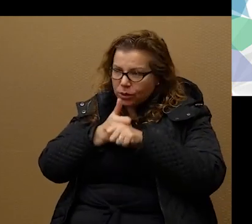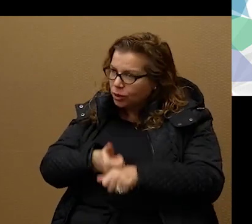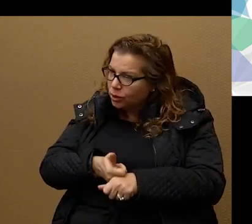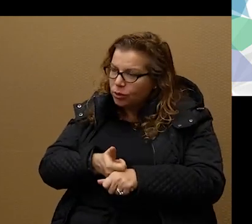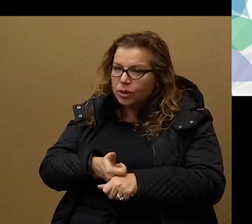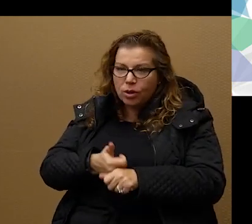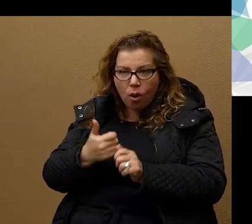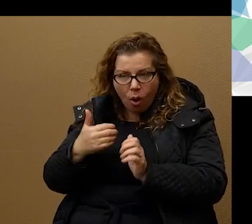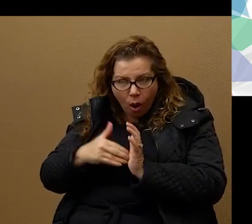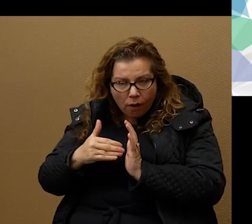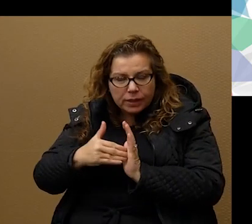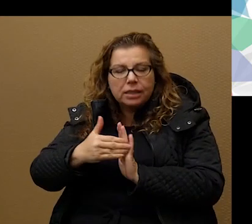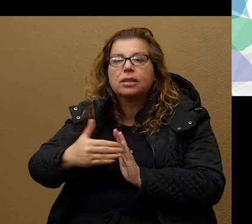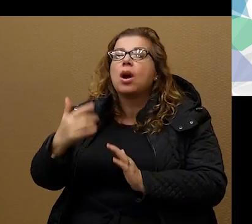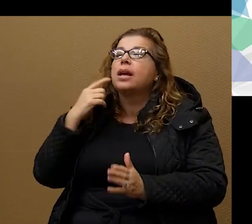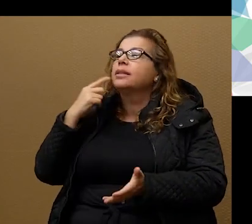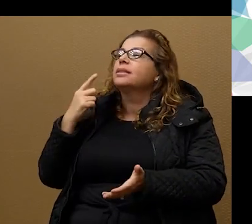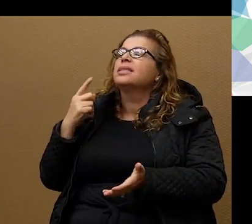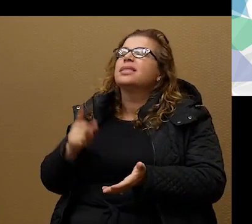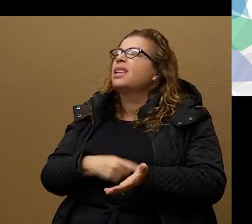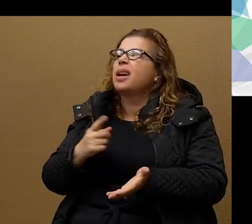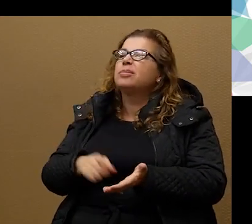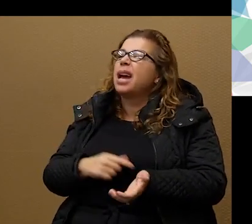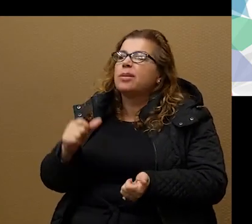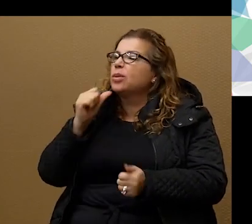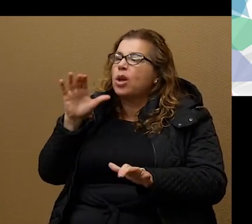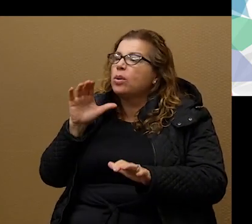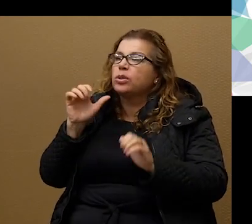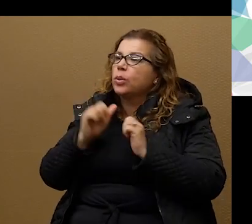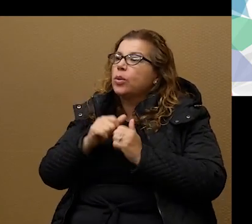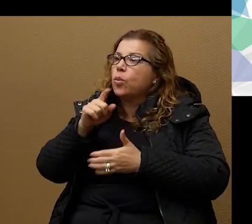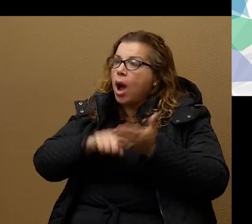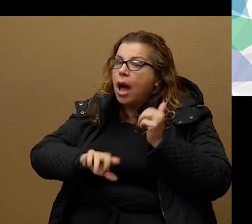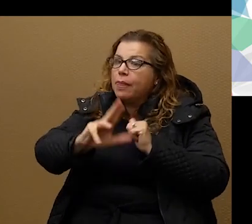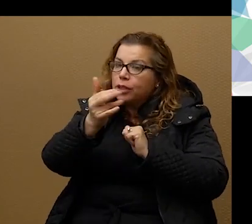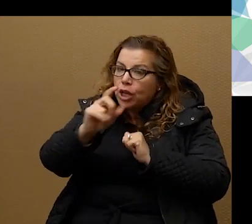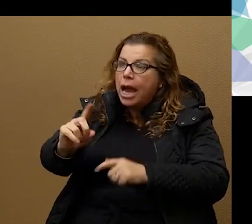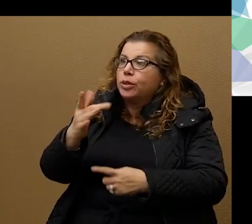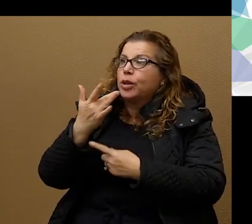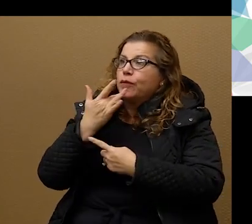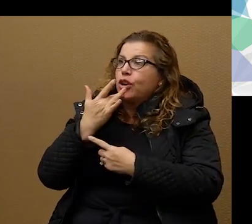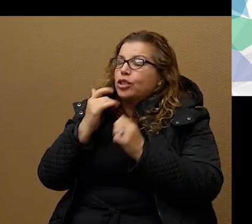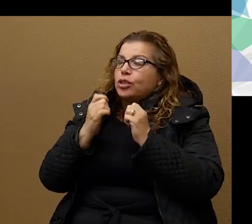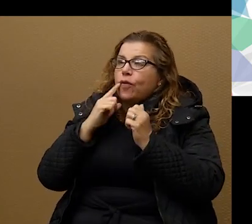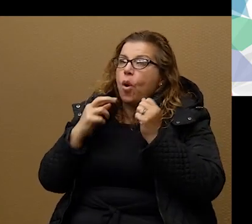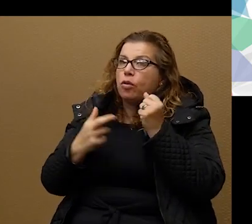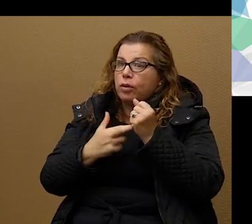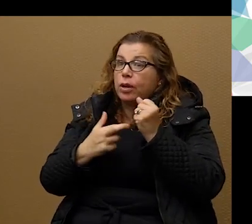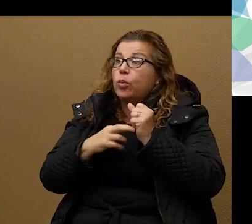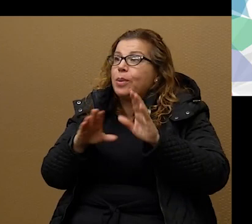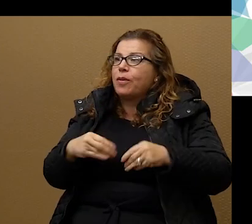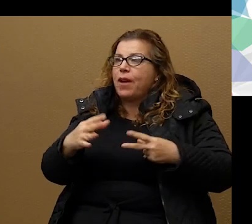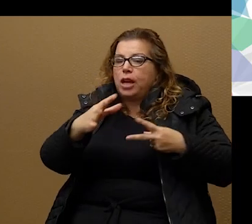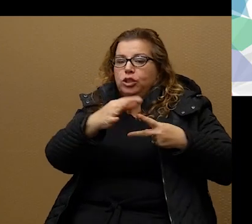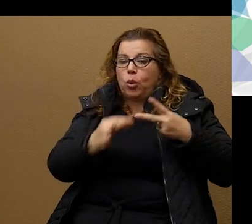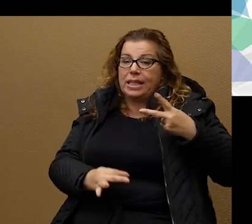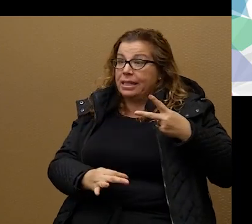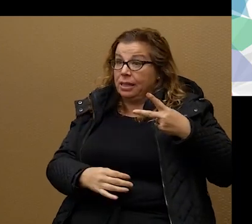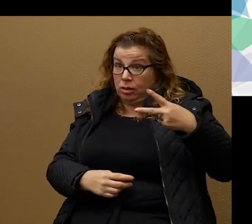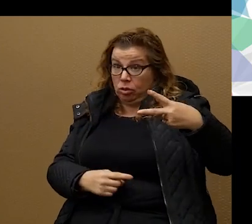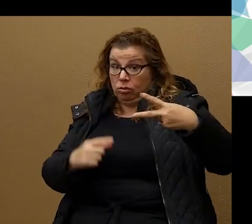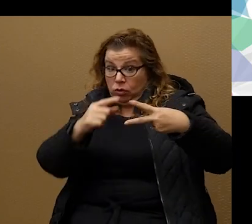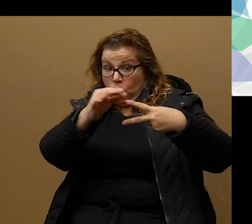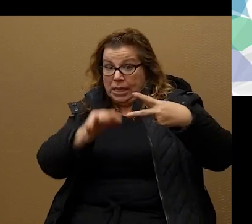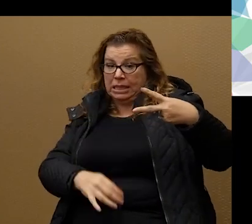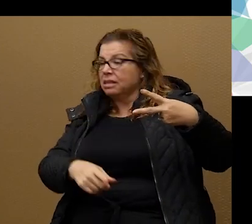that the child might necessarily find reinforcing. So if we provide 2 choices and the child doesn't want either of